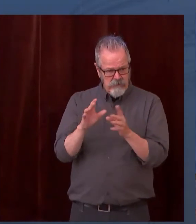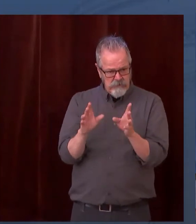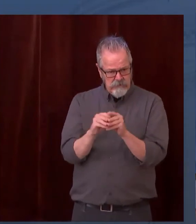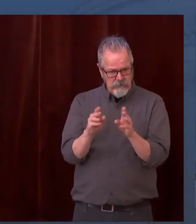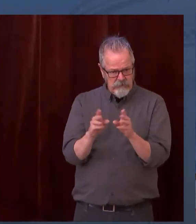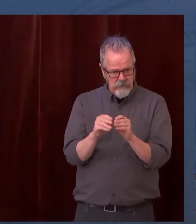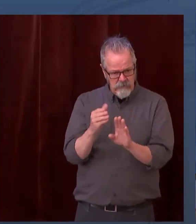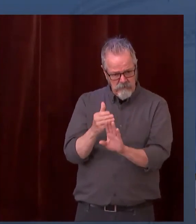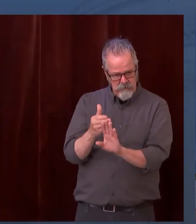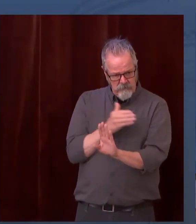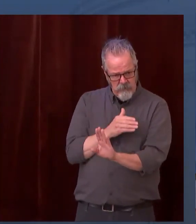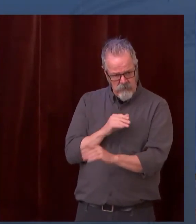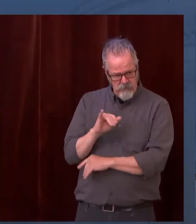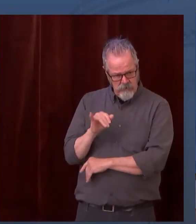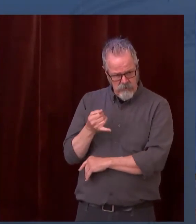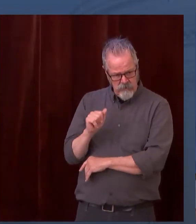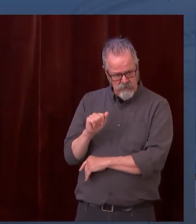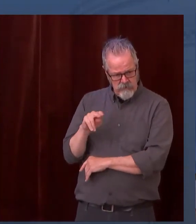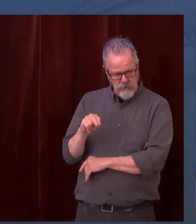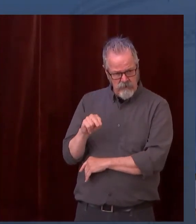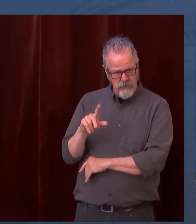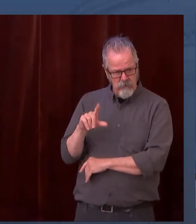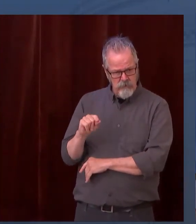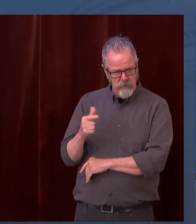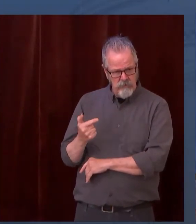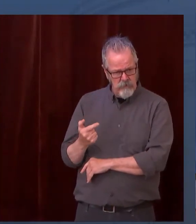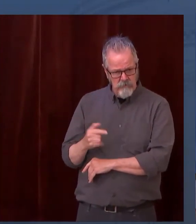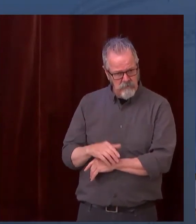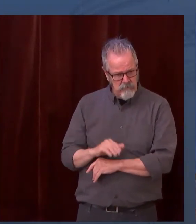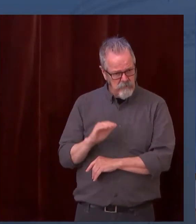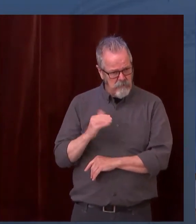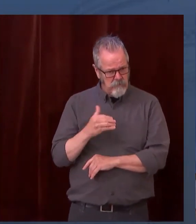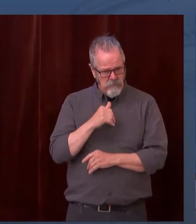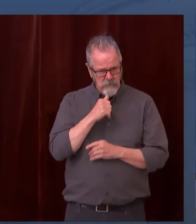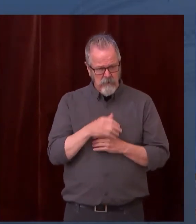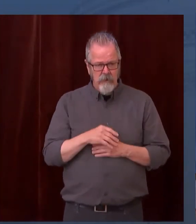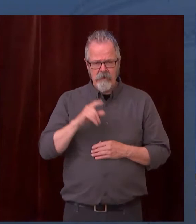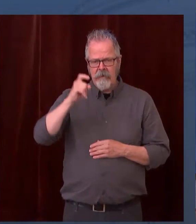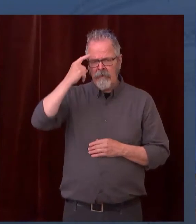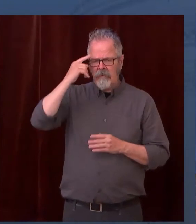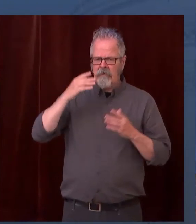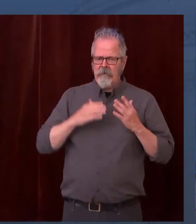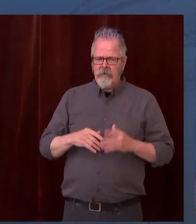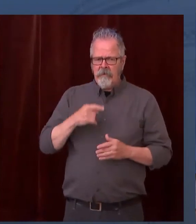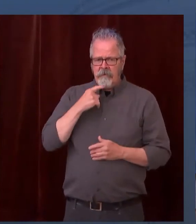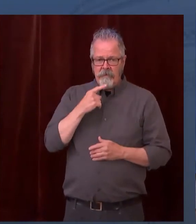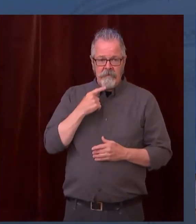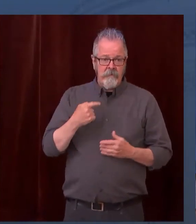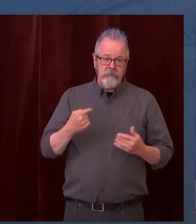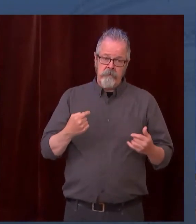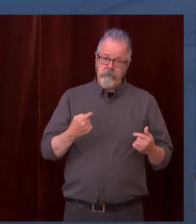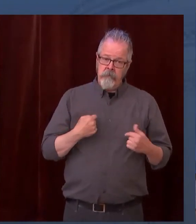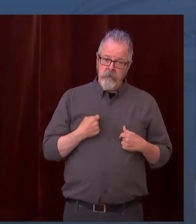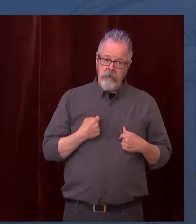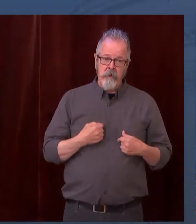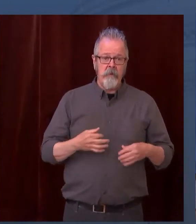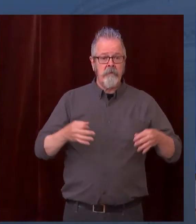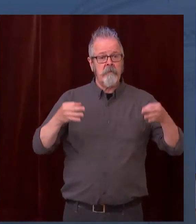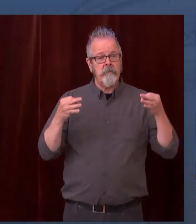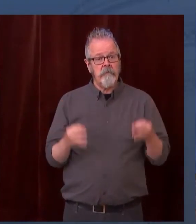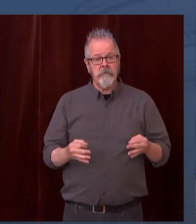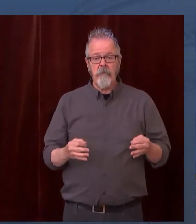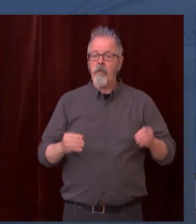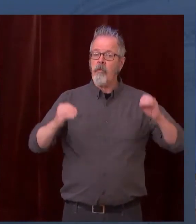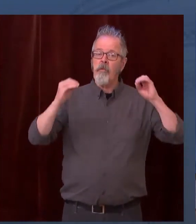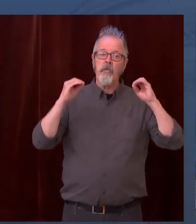special session. I can't predict the future. I can't say definitively that there isn't. I would say